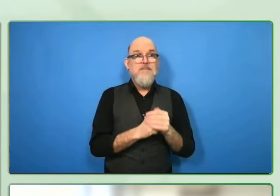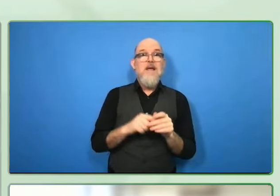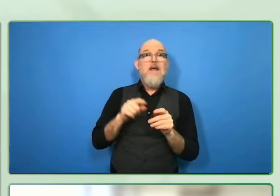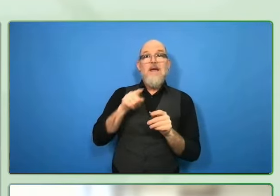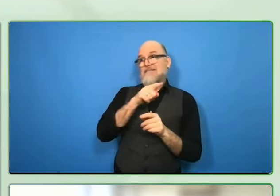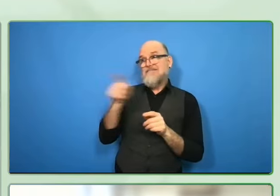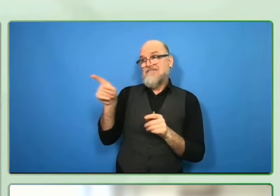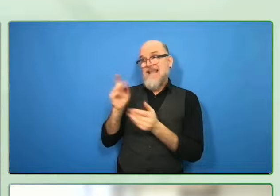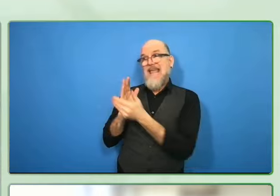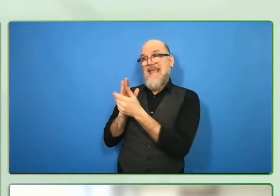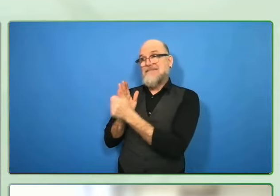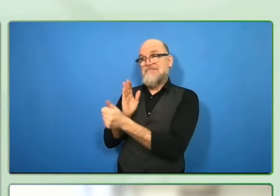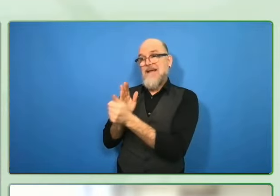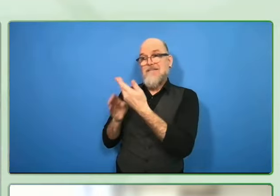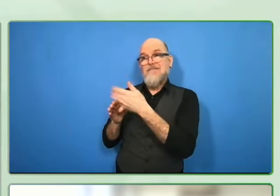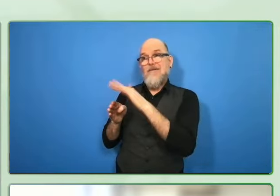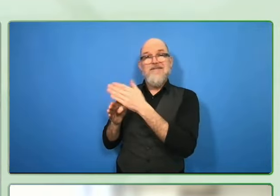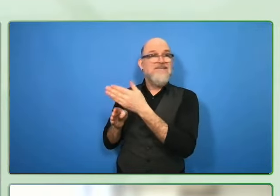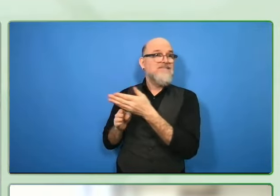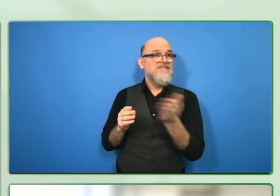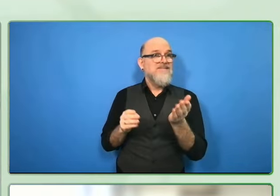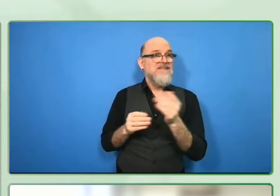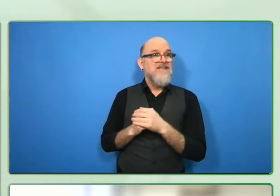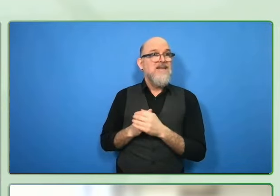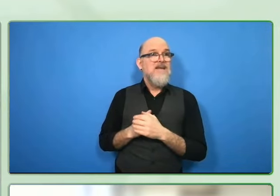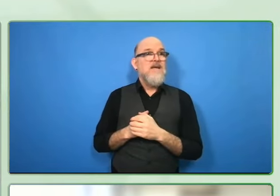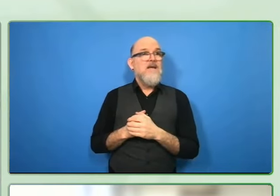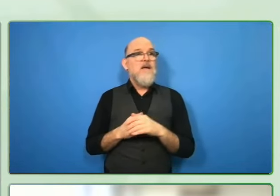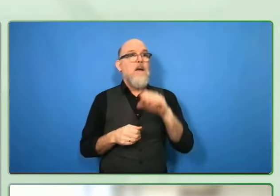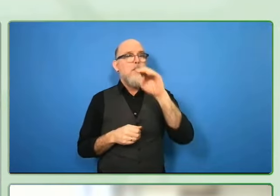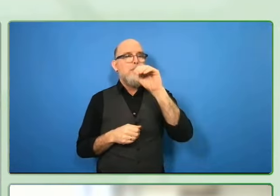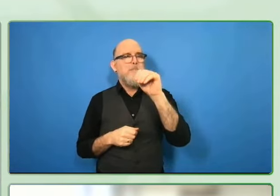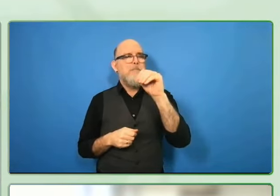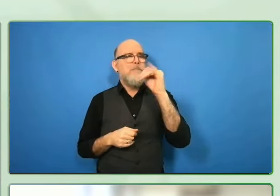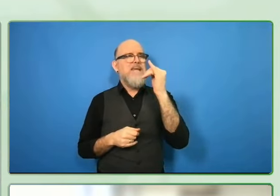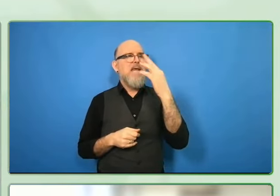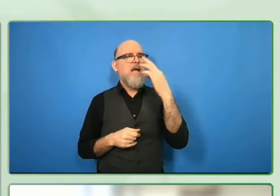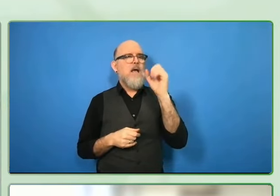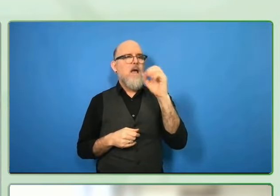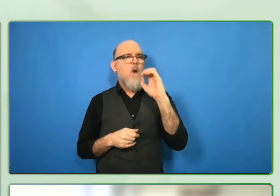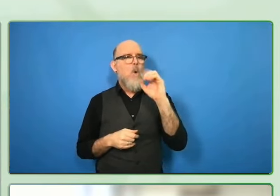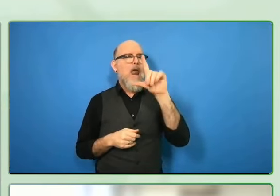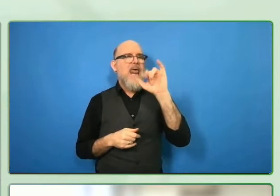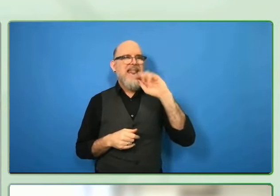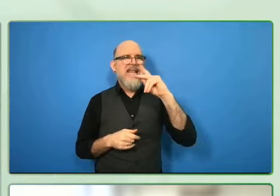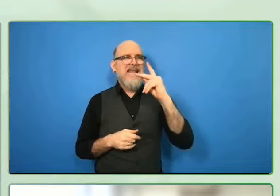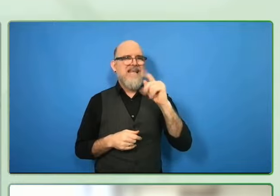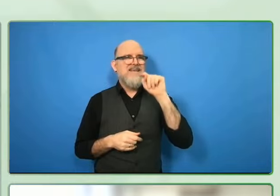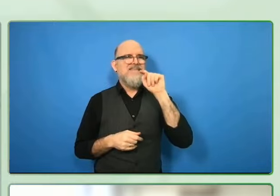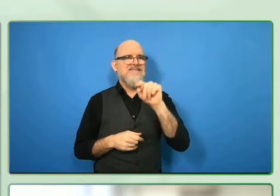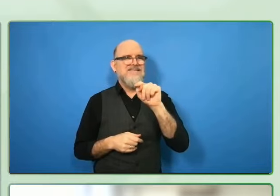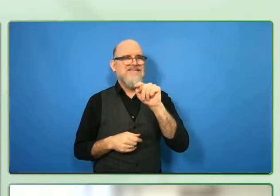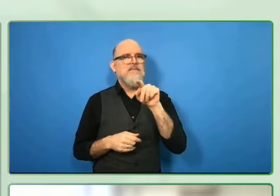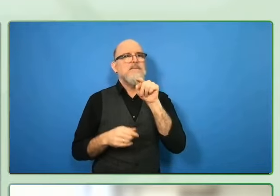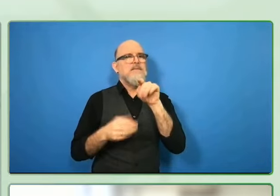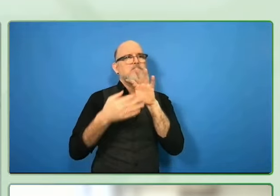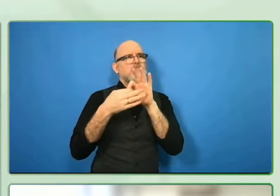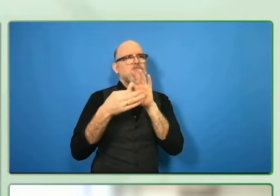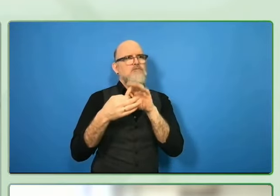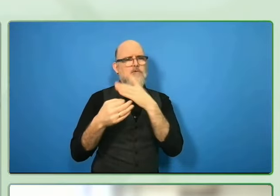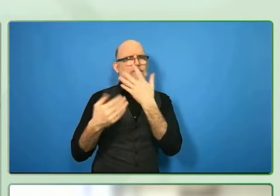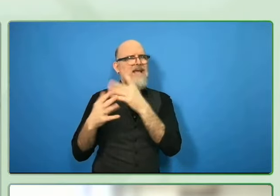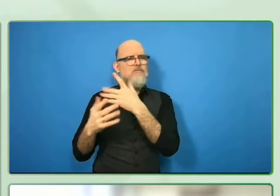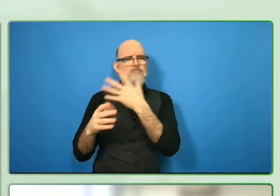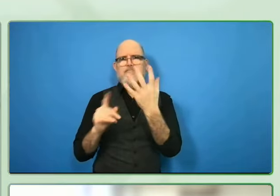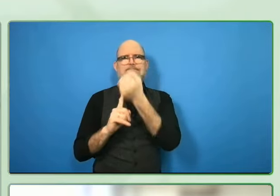has managed adjustments for hundreds of thousands of employees with disabilities. I mean, I know you're working now with companies like